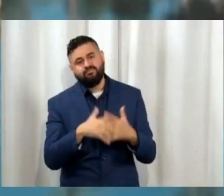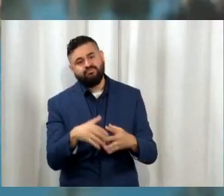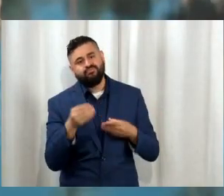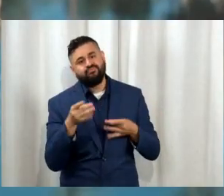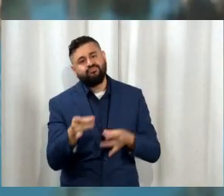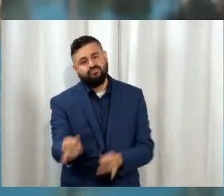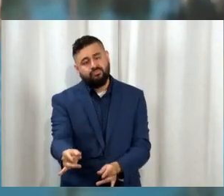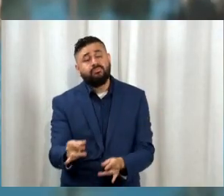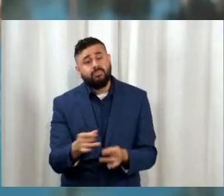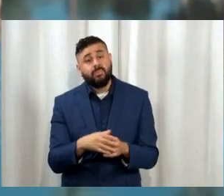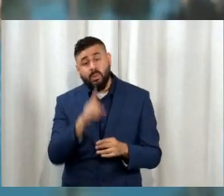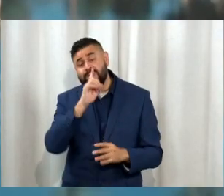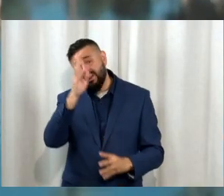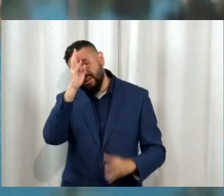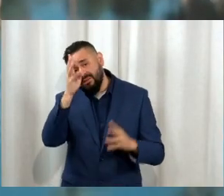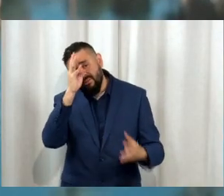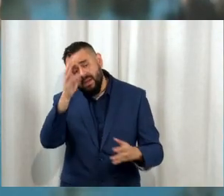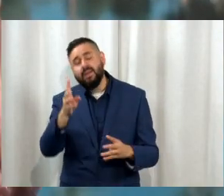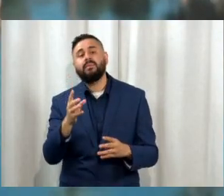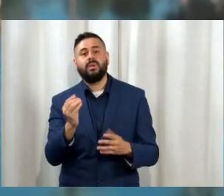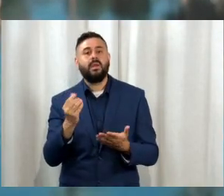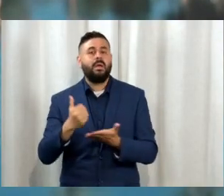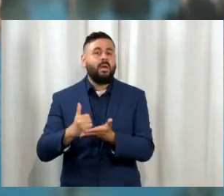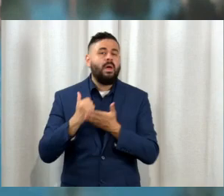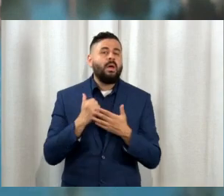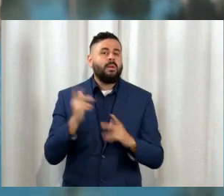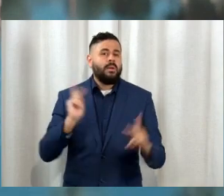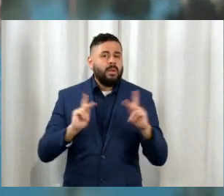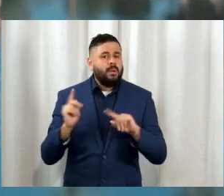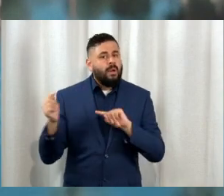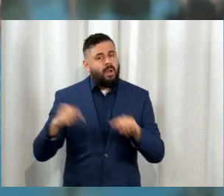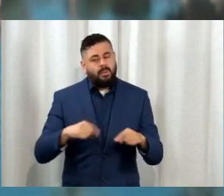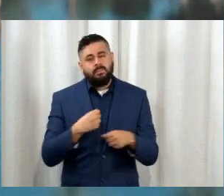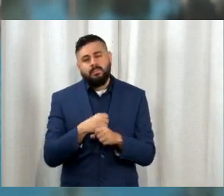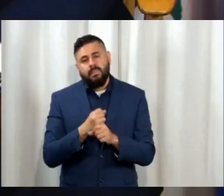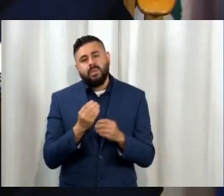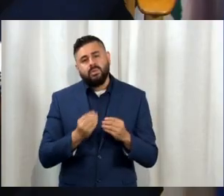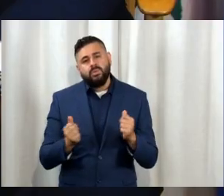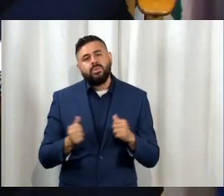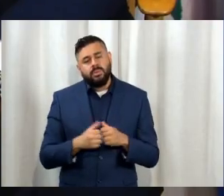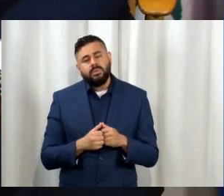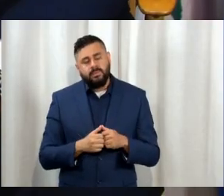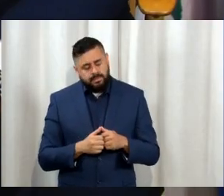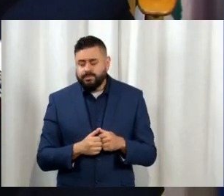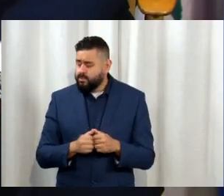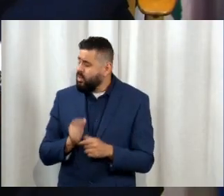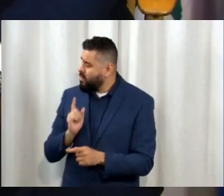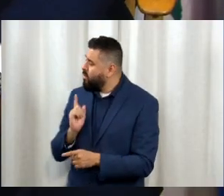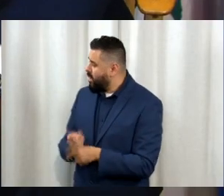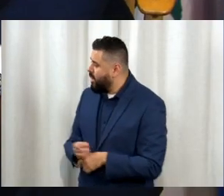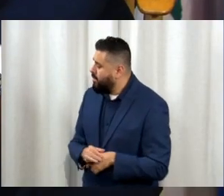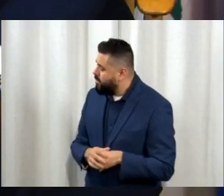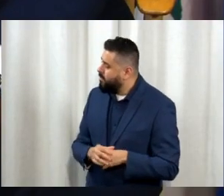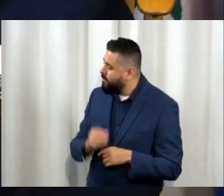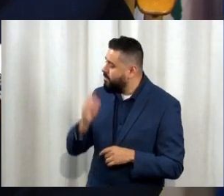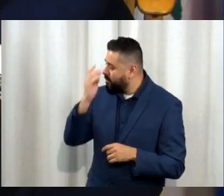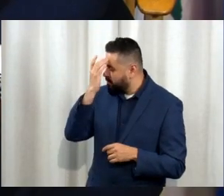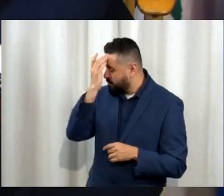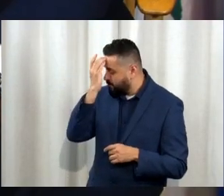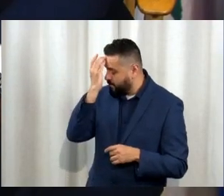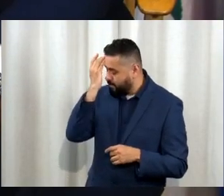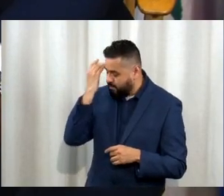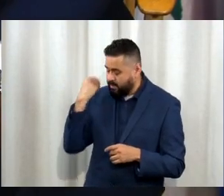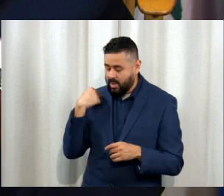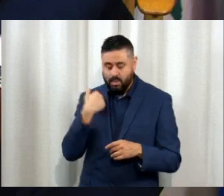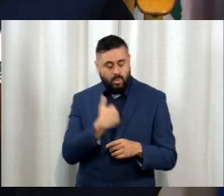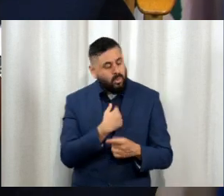pretty innovative, and it's a good way to bring people together to find solutions. That's right. And since we proclaimed our homelessness emergency